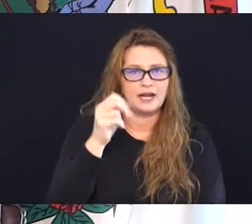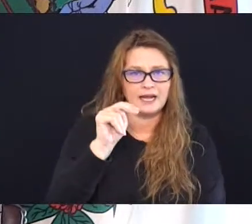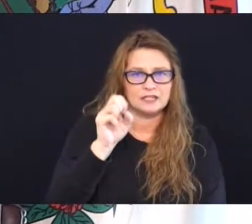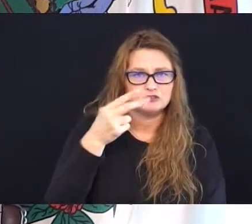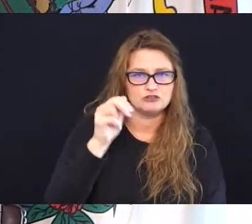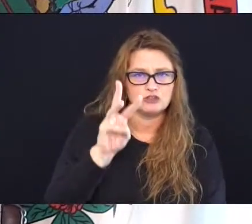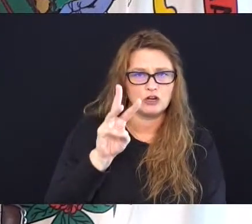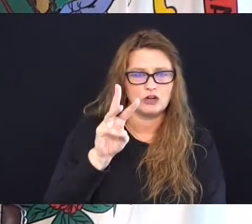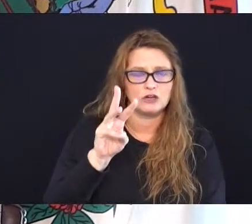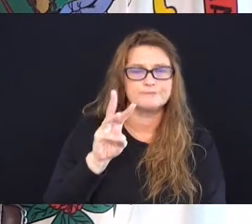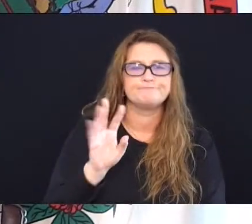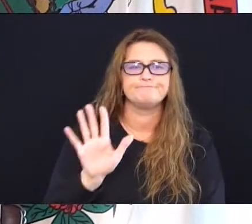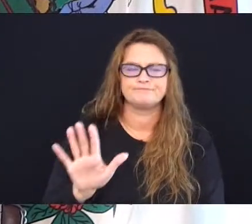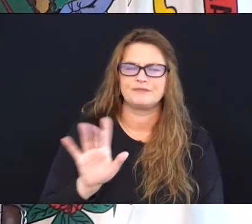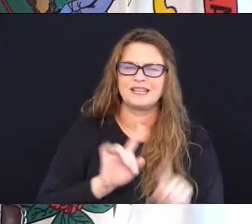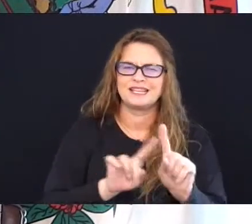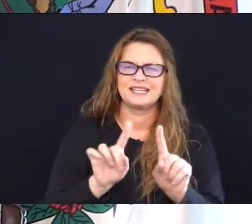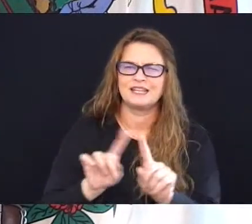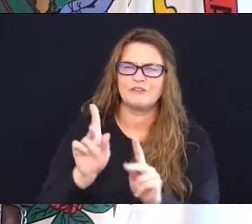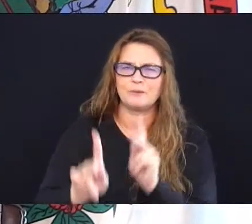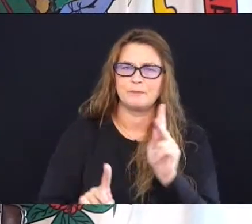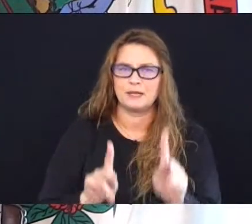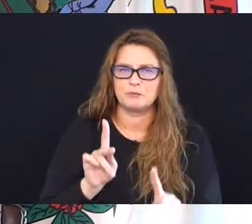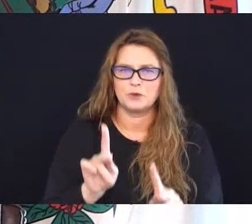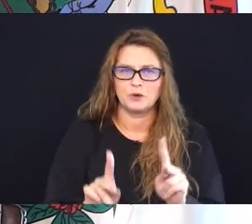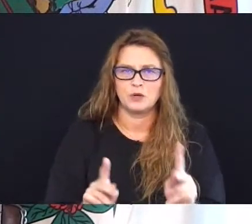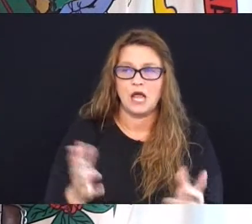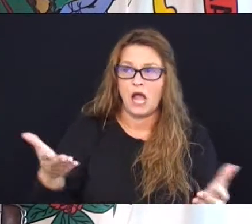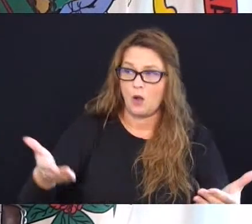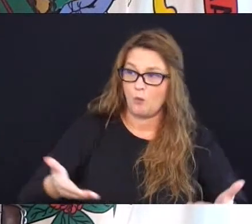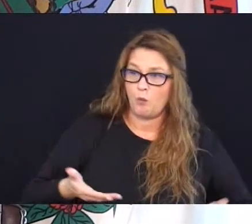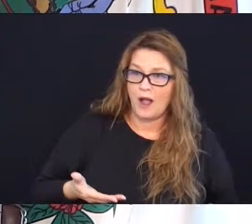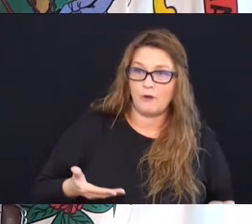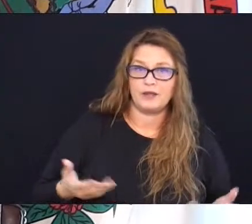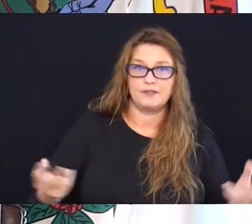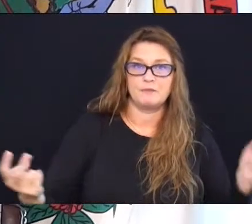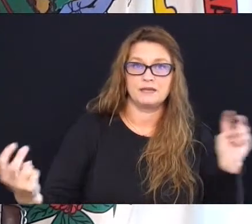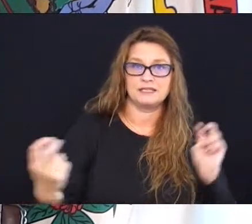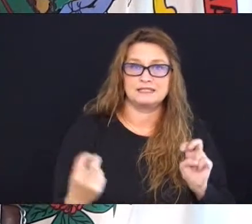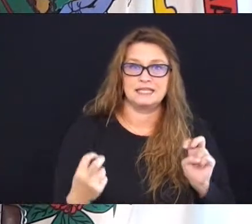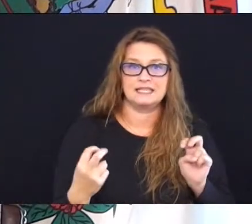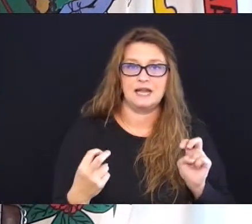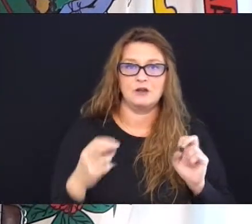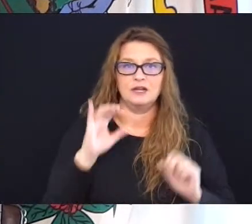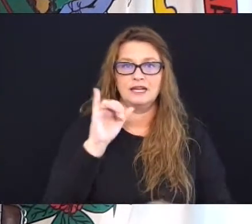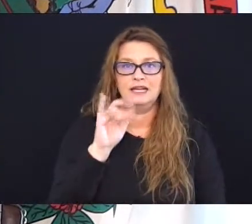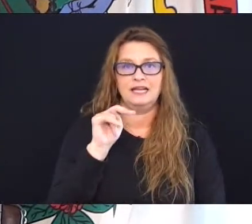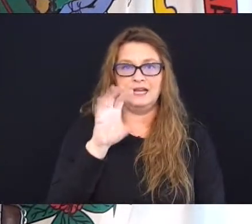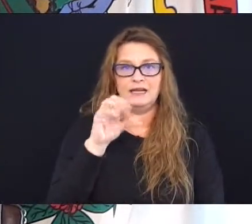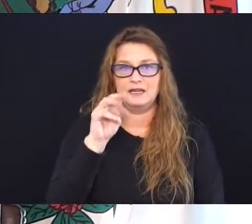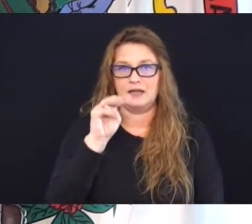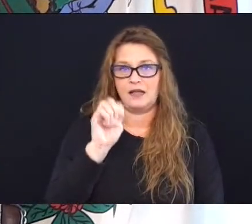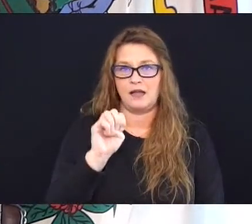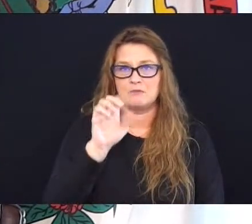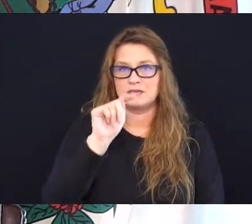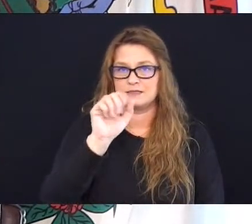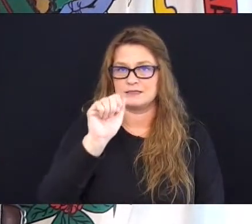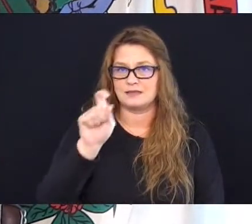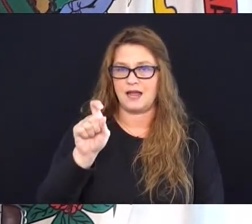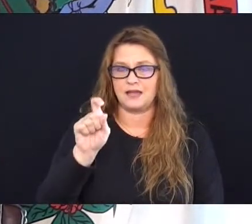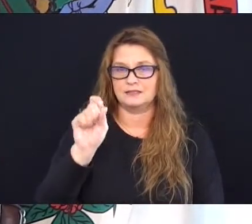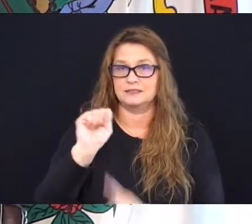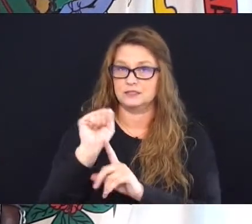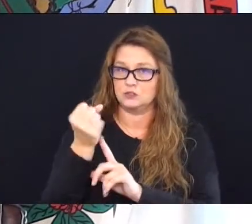different people, absolutely. I welcome them to come and us work on the income tax situation, and we can solve